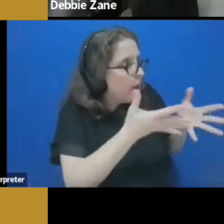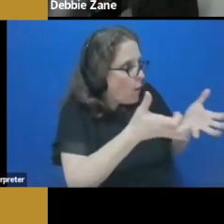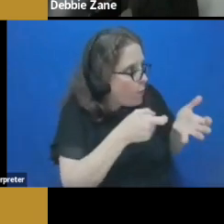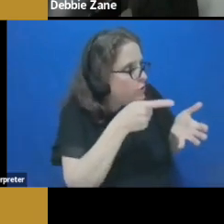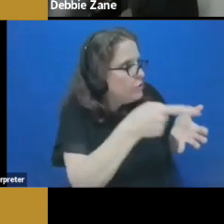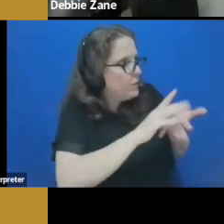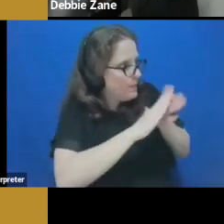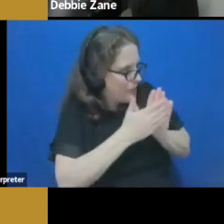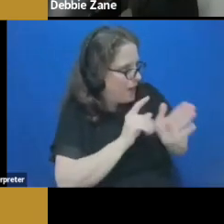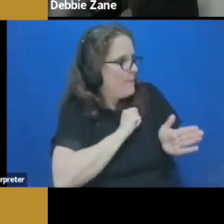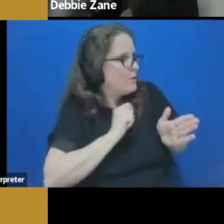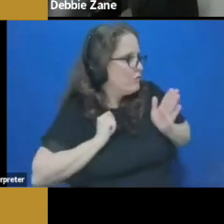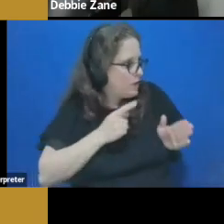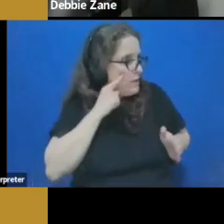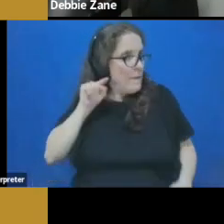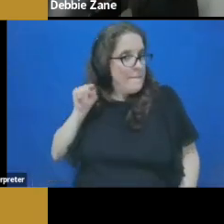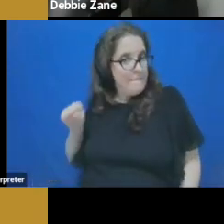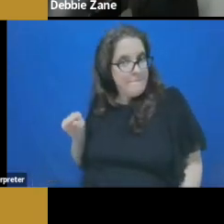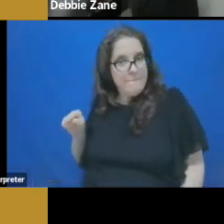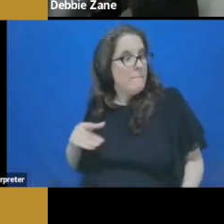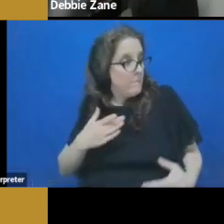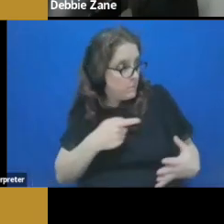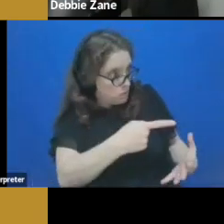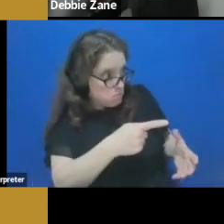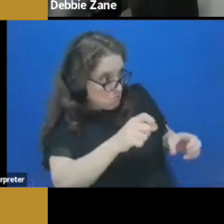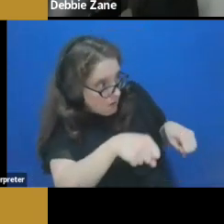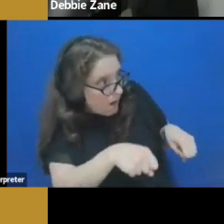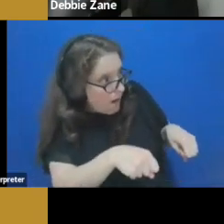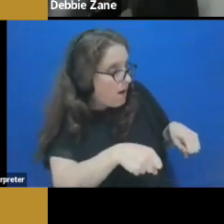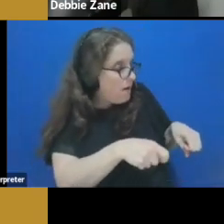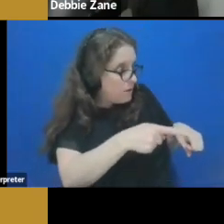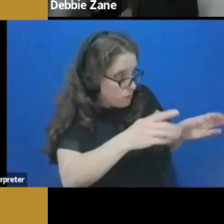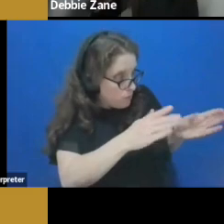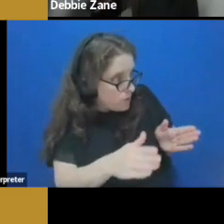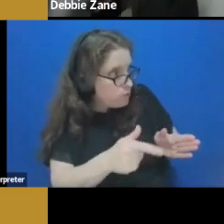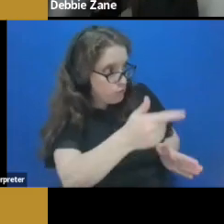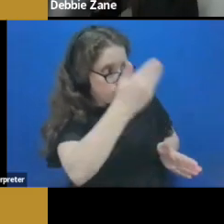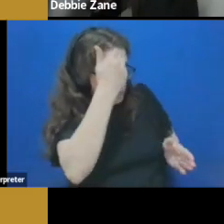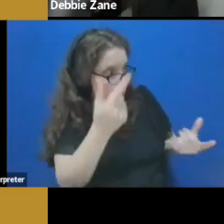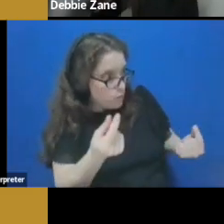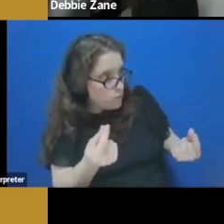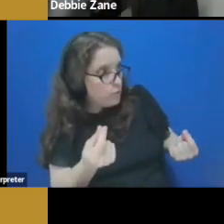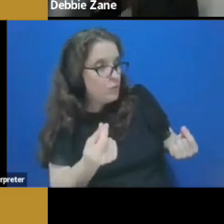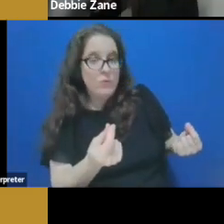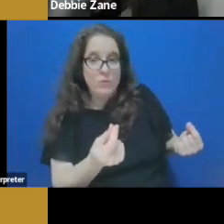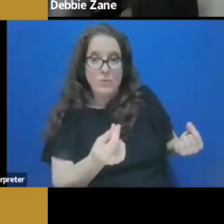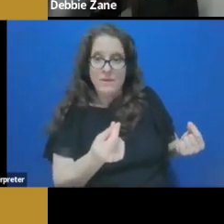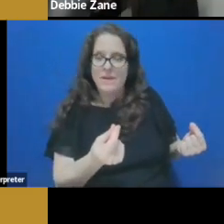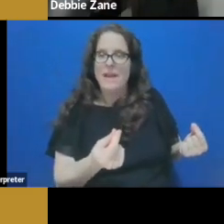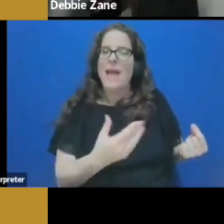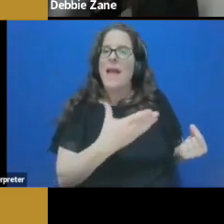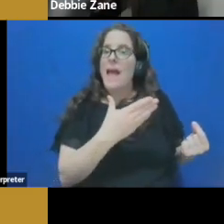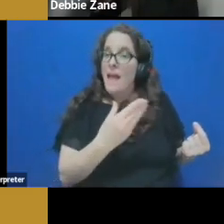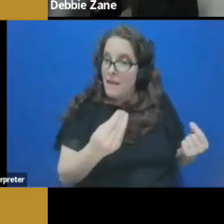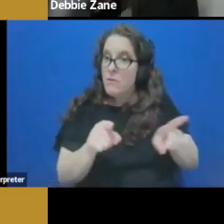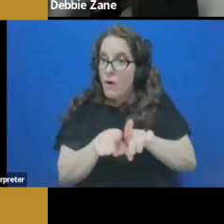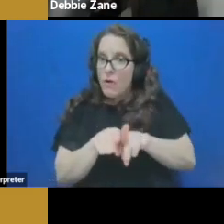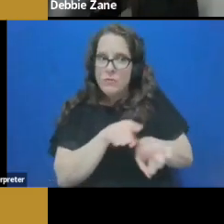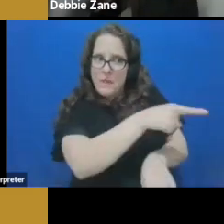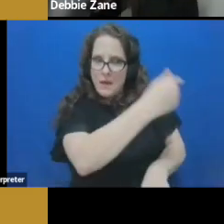person is prepared, is willing to serve, and is aware of the other people on the team,